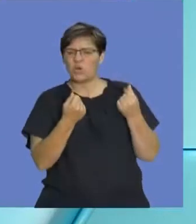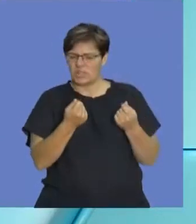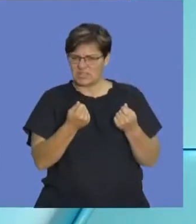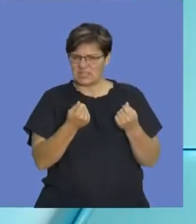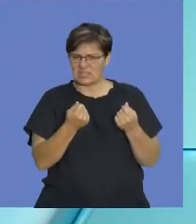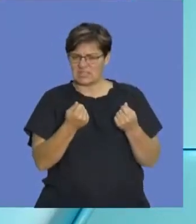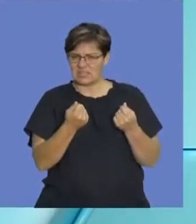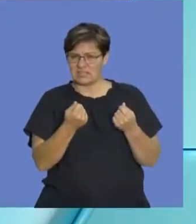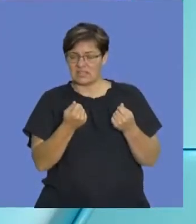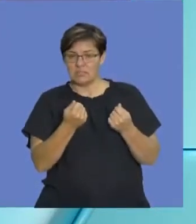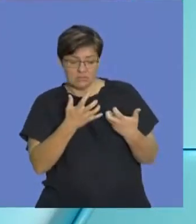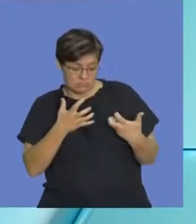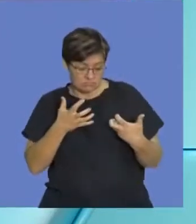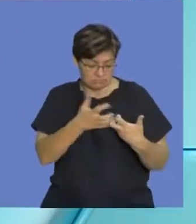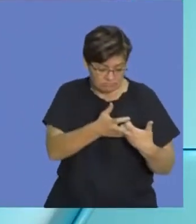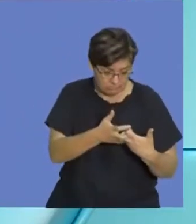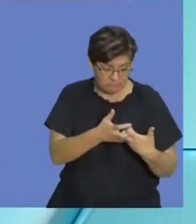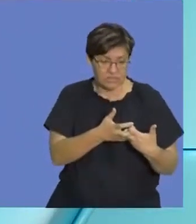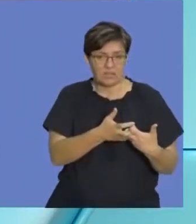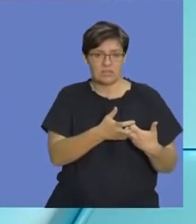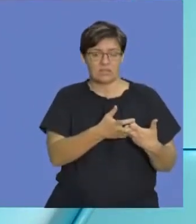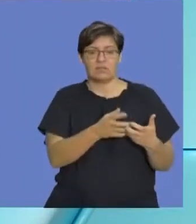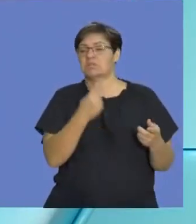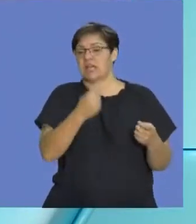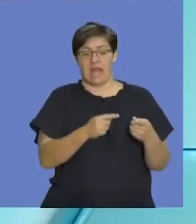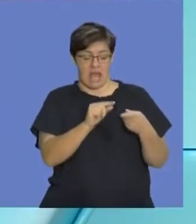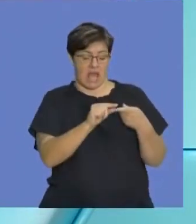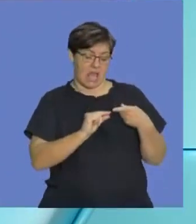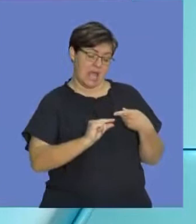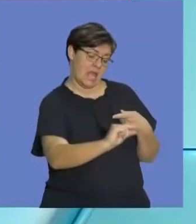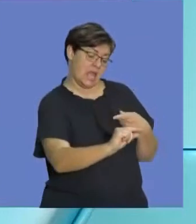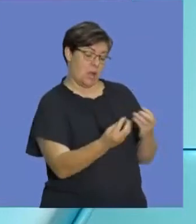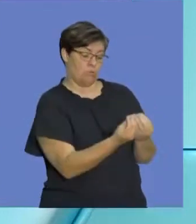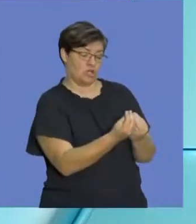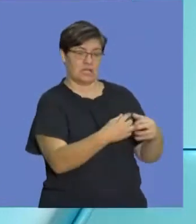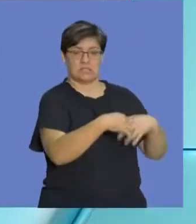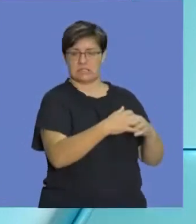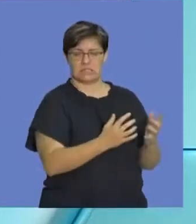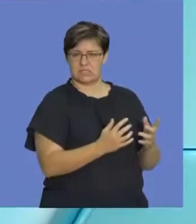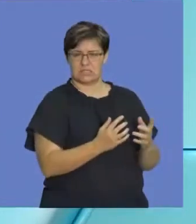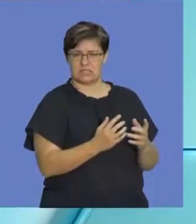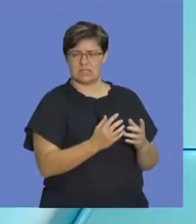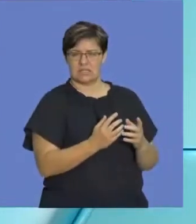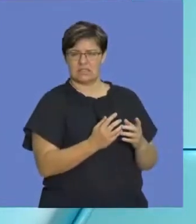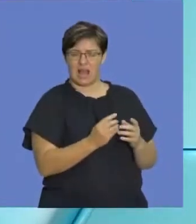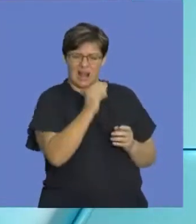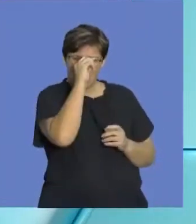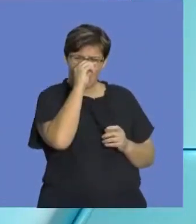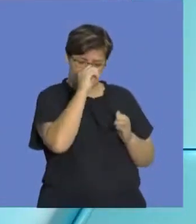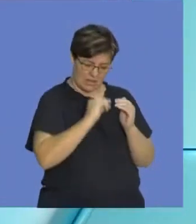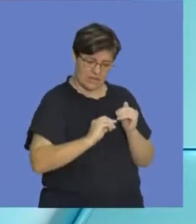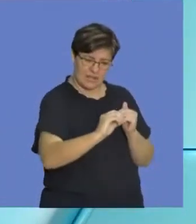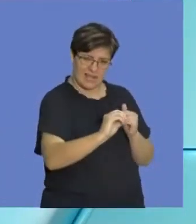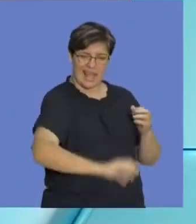costs that cannot be directly apportioned, like you can't say this is to the product. A portion of